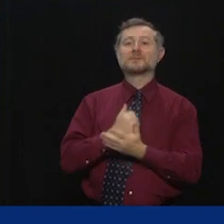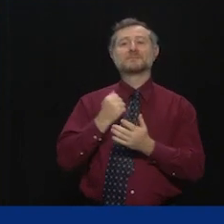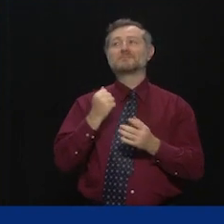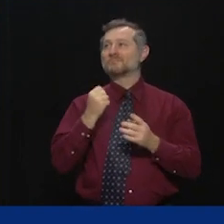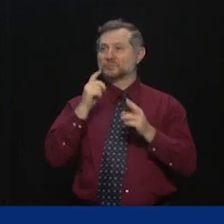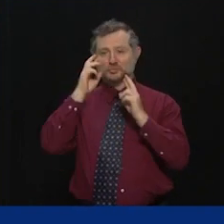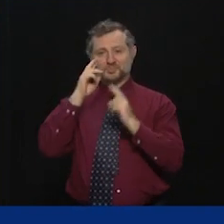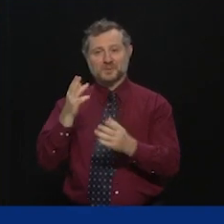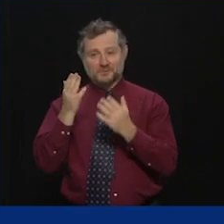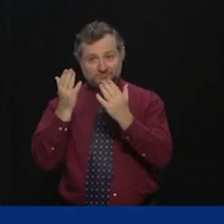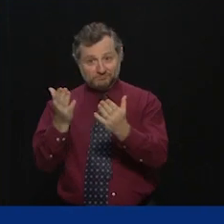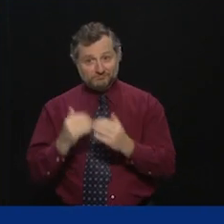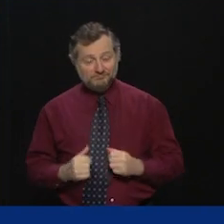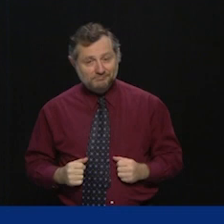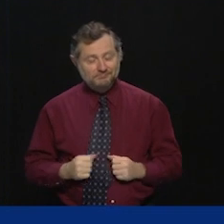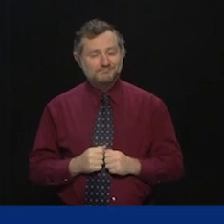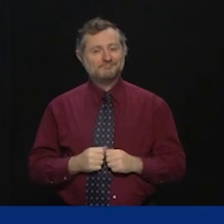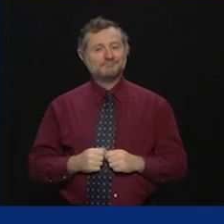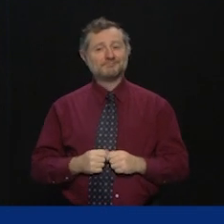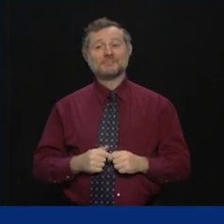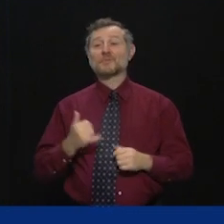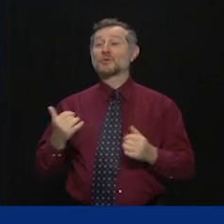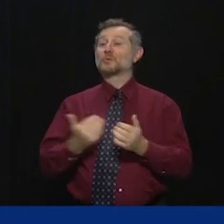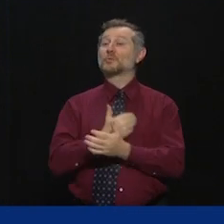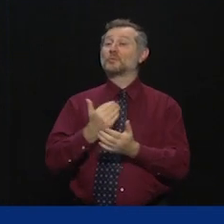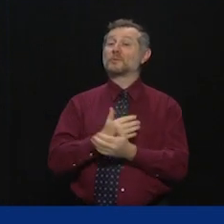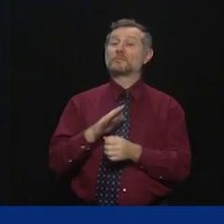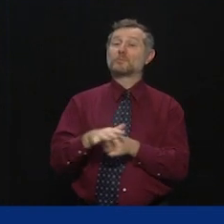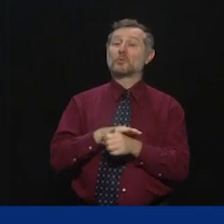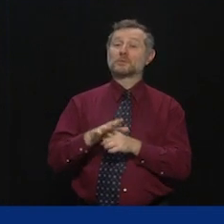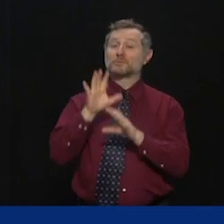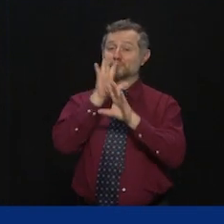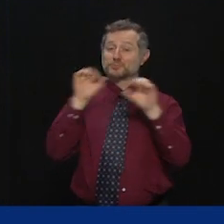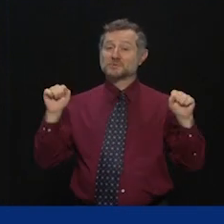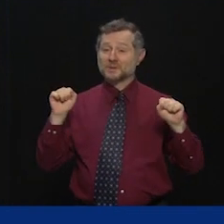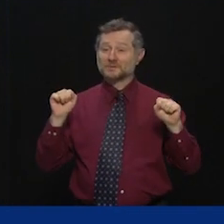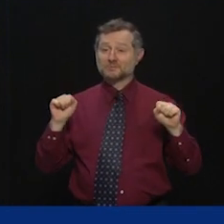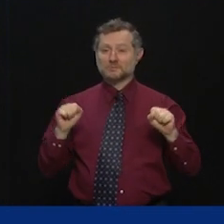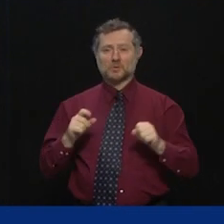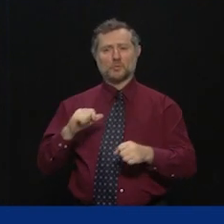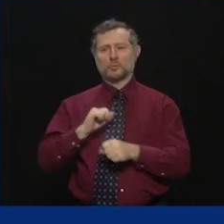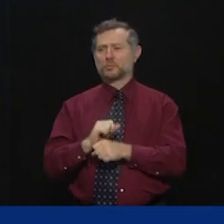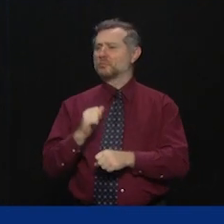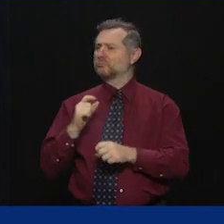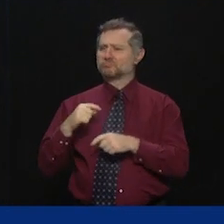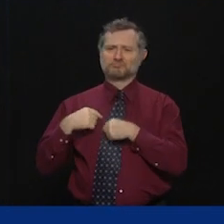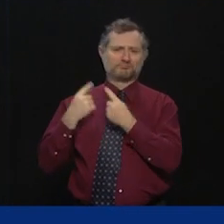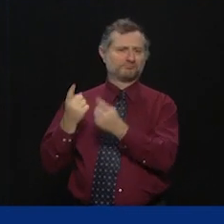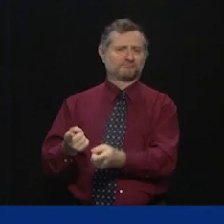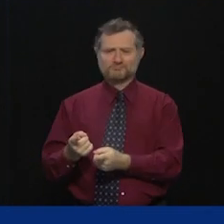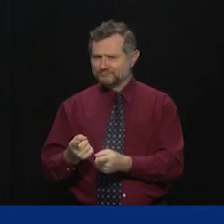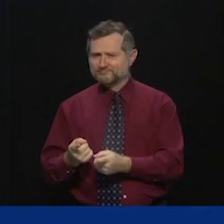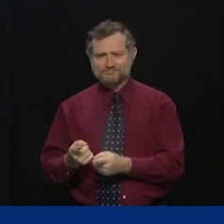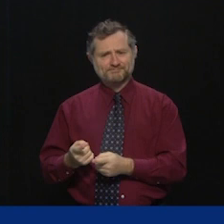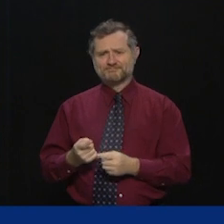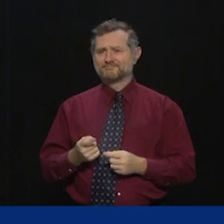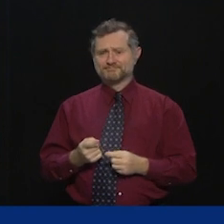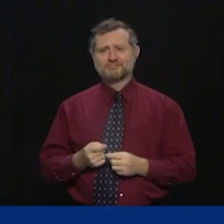excited also about our incoming borough president, a dear friend of mine who I work with in a role as a council